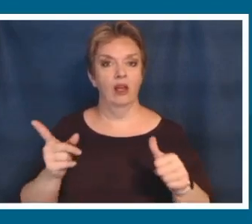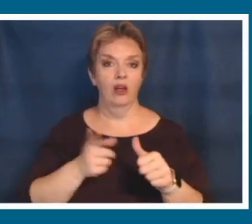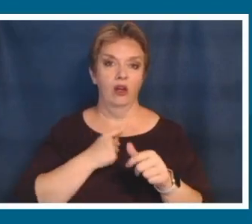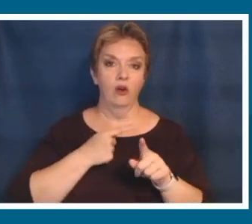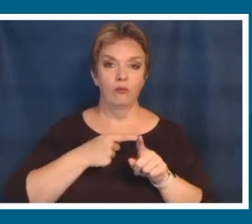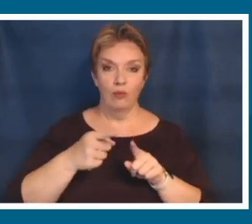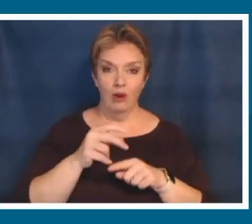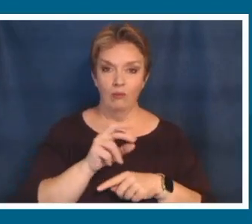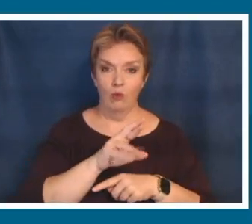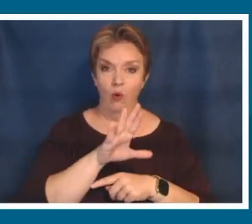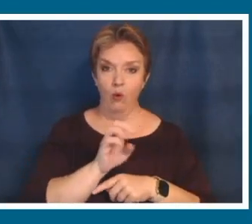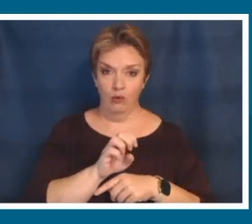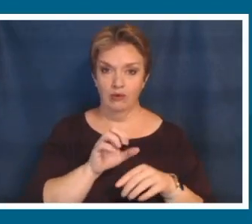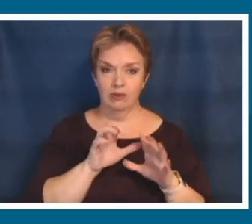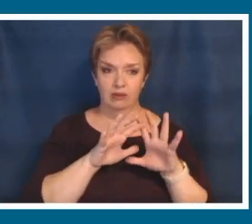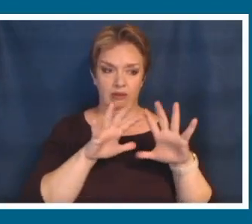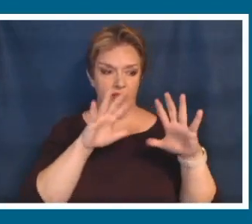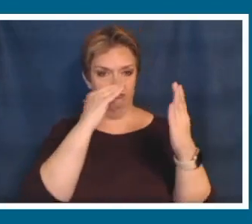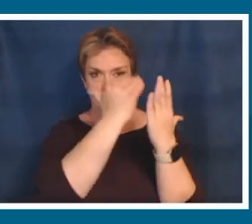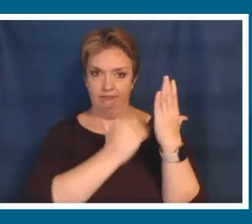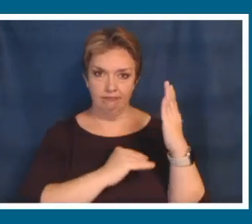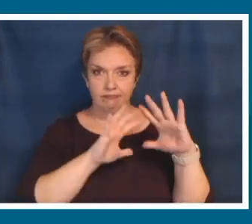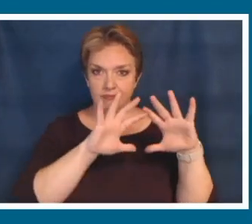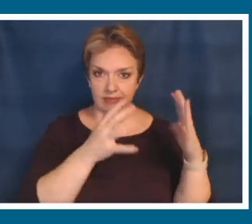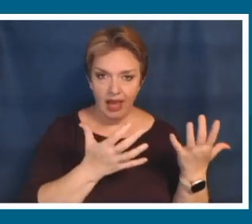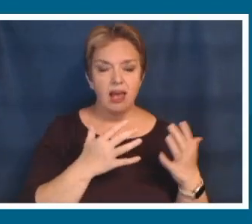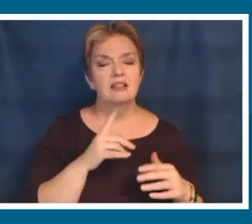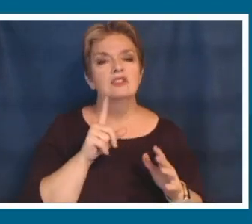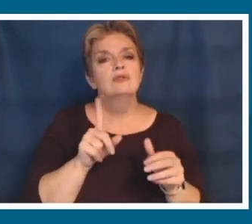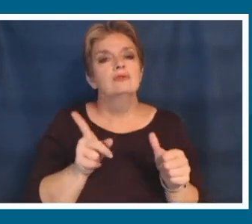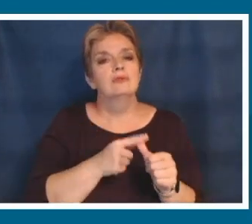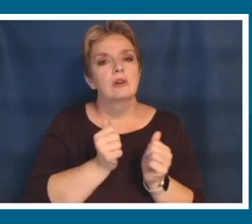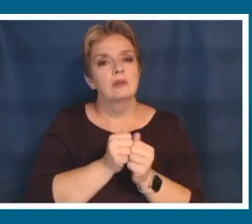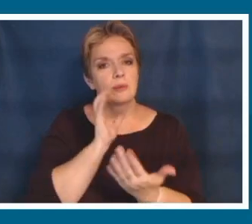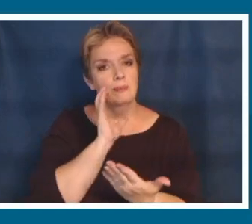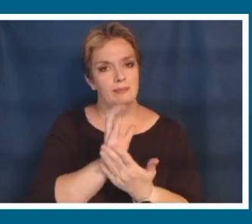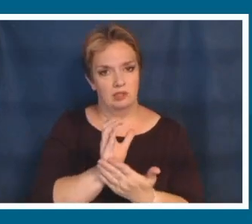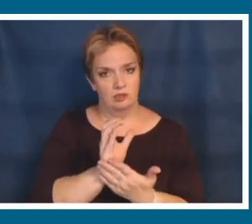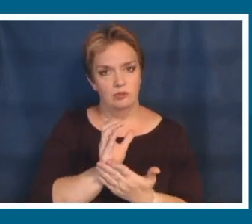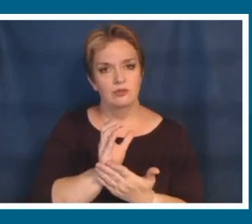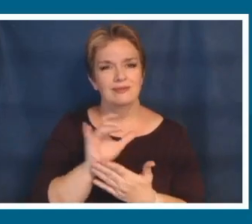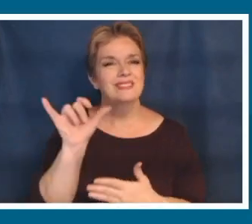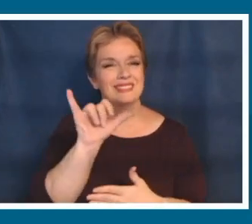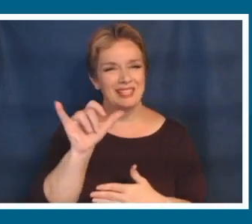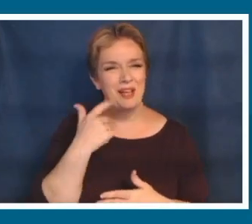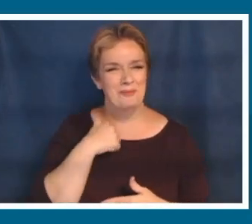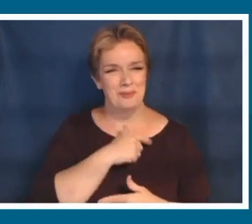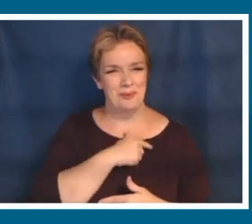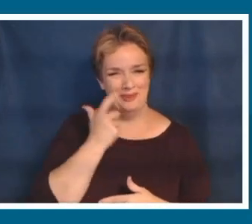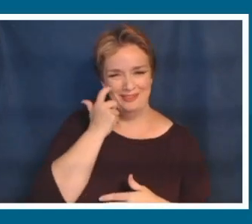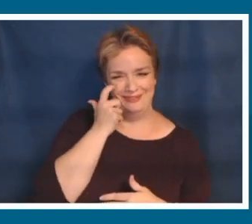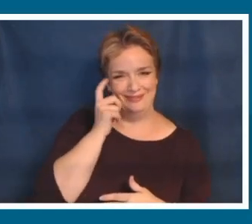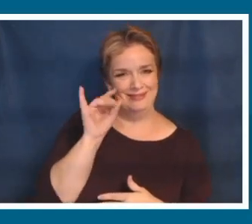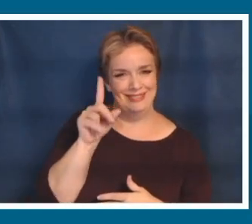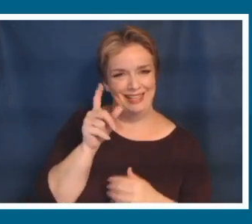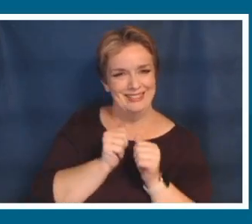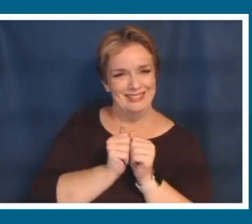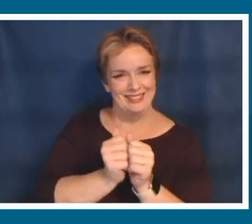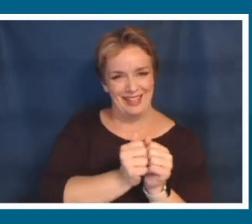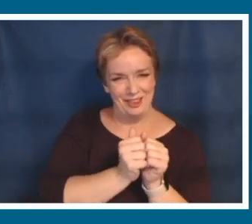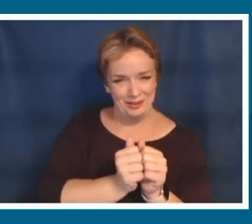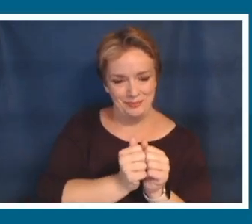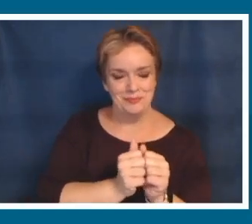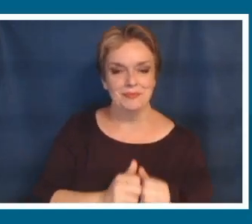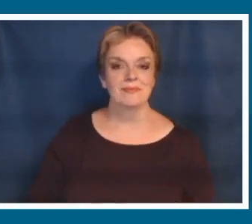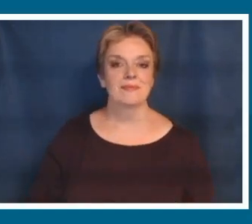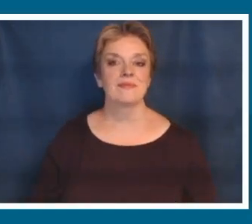to and begin talking about, much like Leanne did with us at the beginning of this session. But what we have found is that